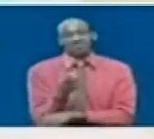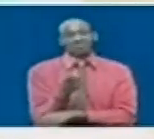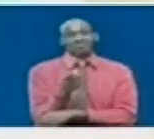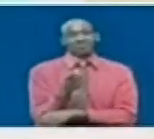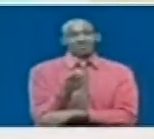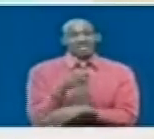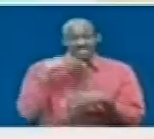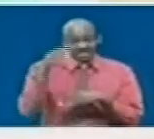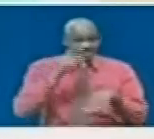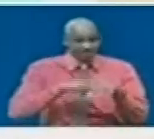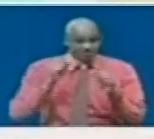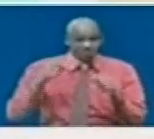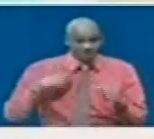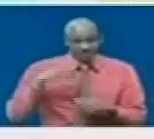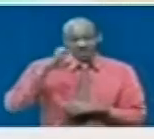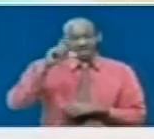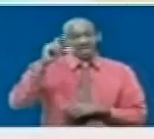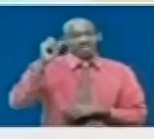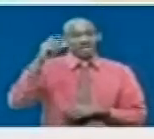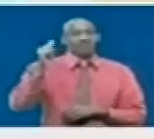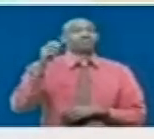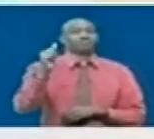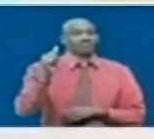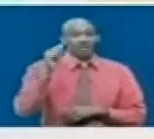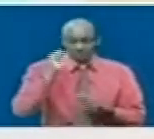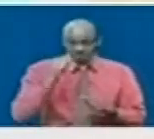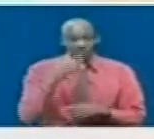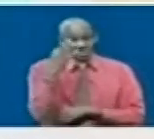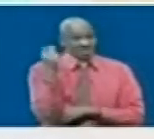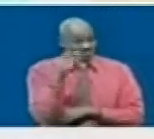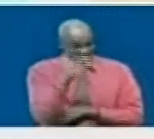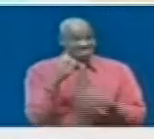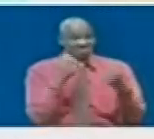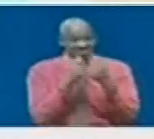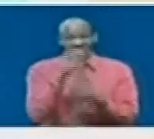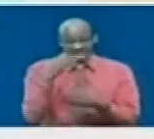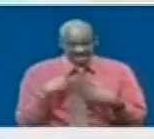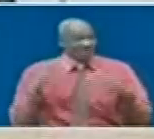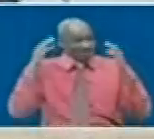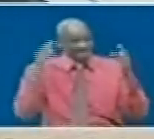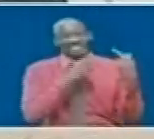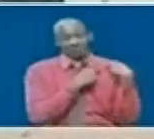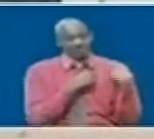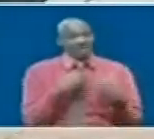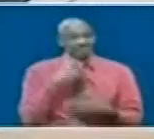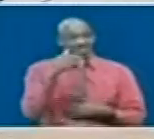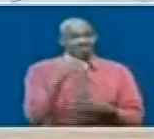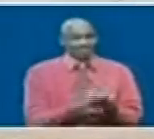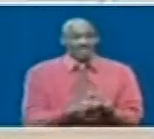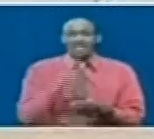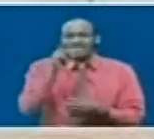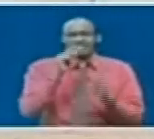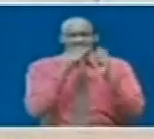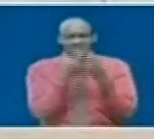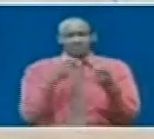The next leg, which will be in Elda Maravine towards the end of the match, we are playing 3 matches. So we have a big task ahead of us. Timu hiyo ndiyo mabingwa